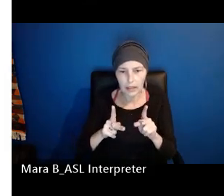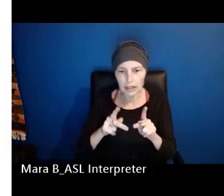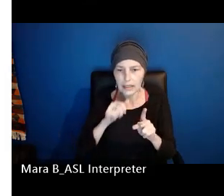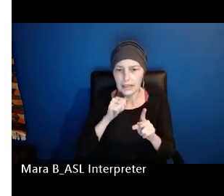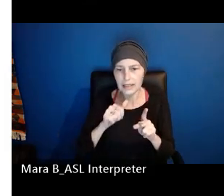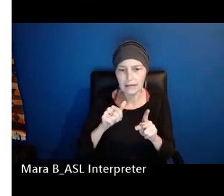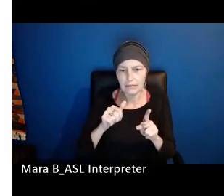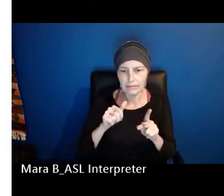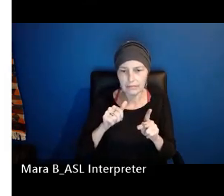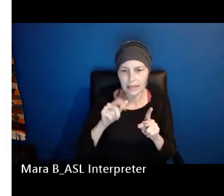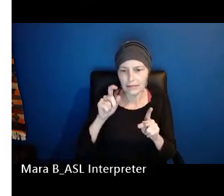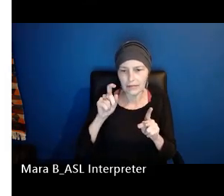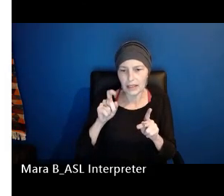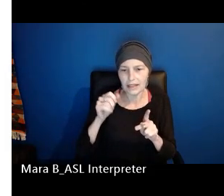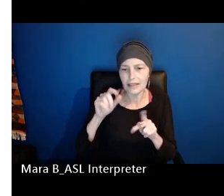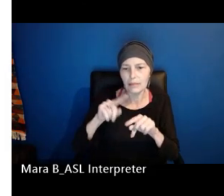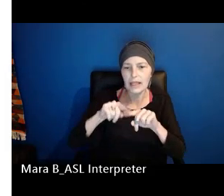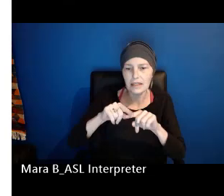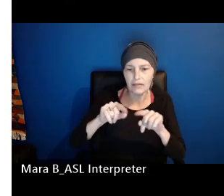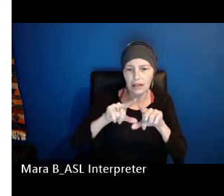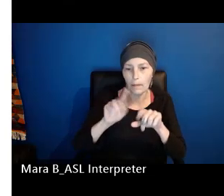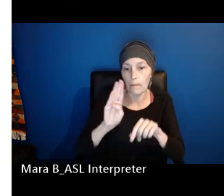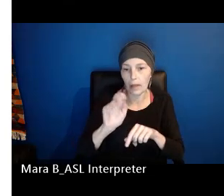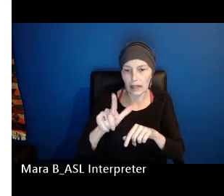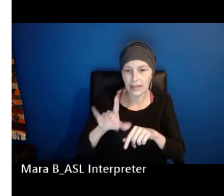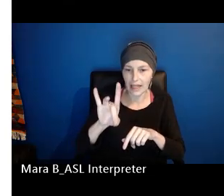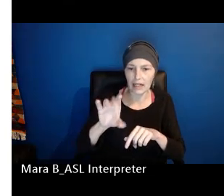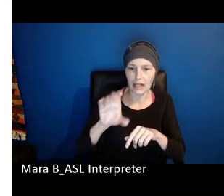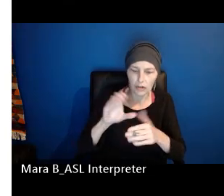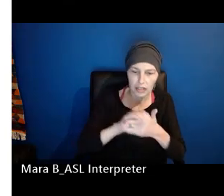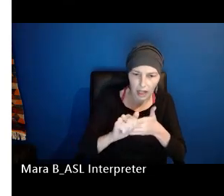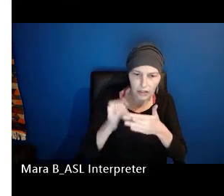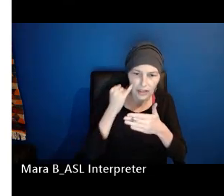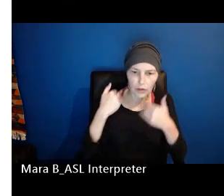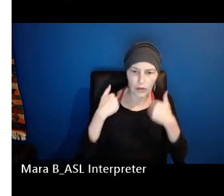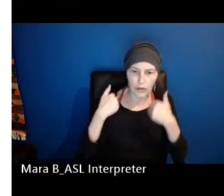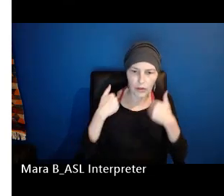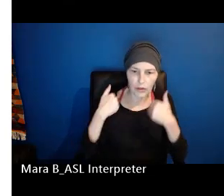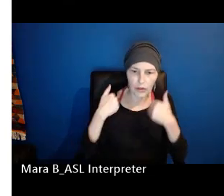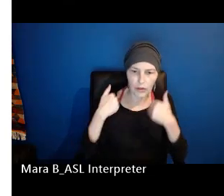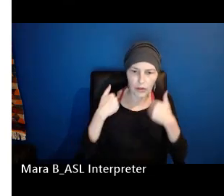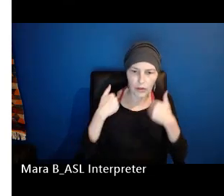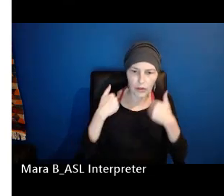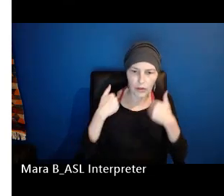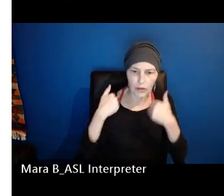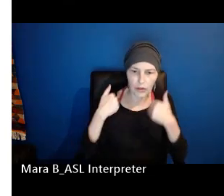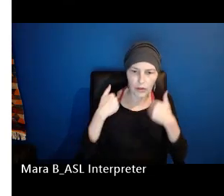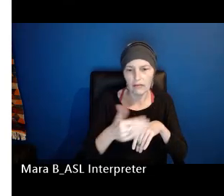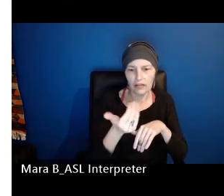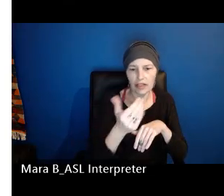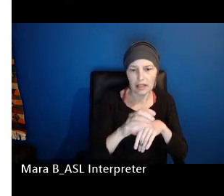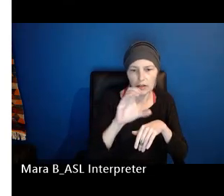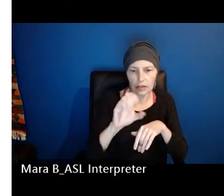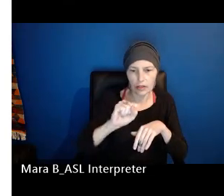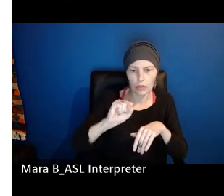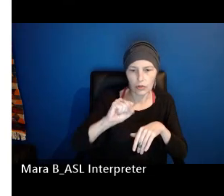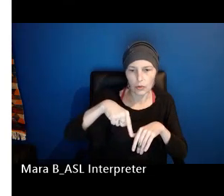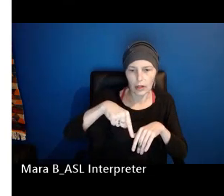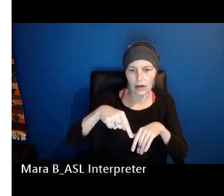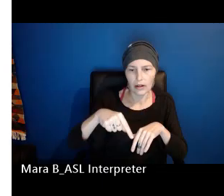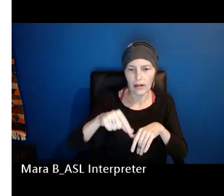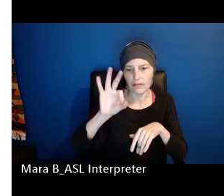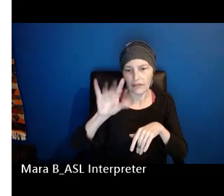be $800 if you have a pool and a decent normal size home, 1,500 square feet to 1,900 square feet. This is absolutely